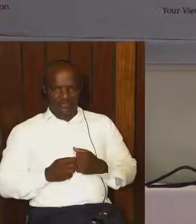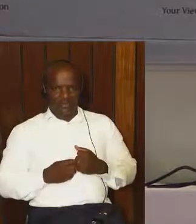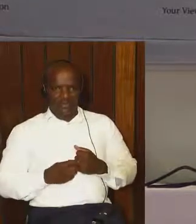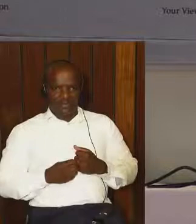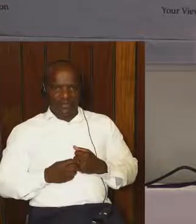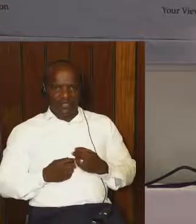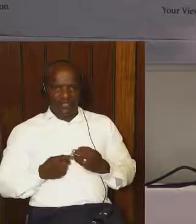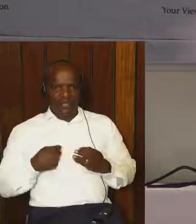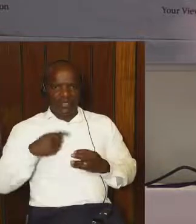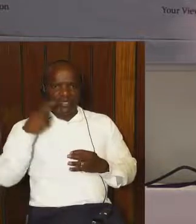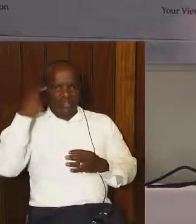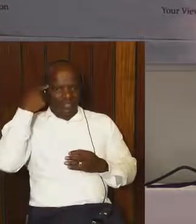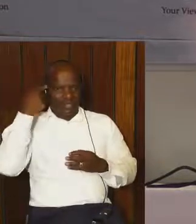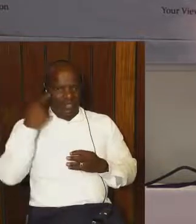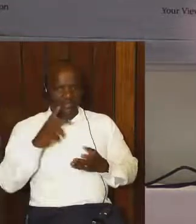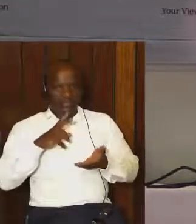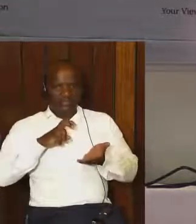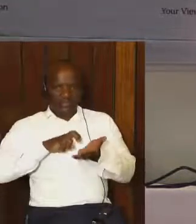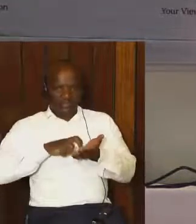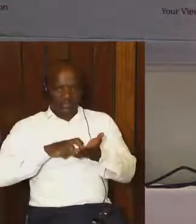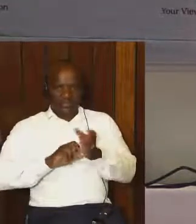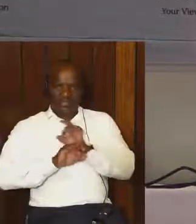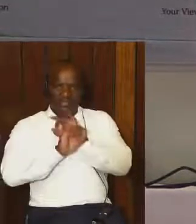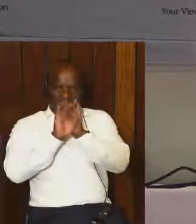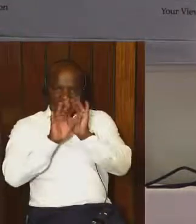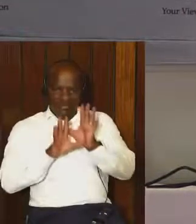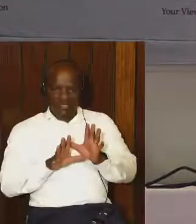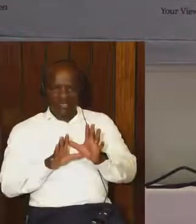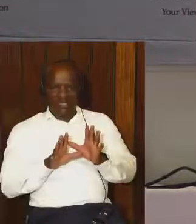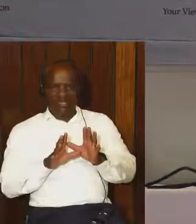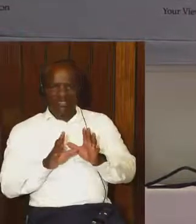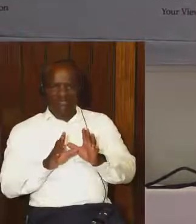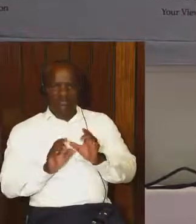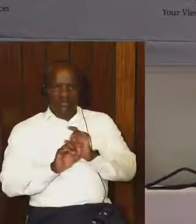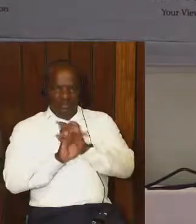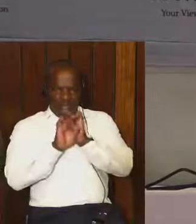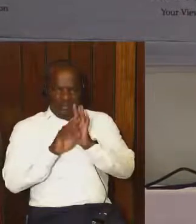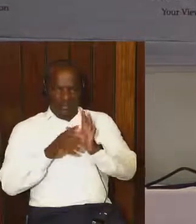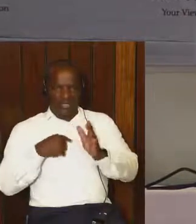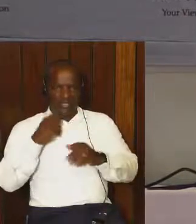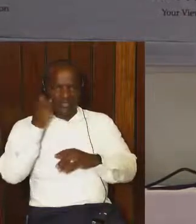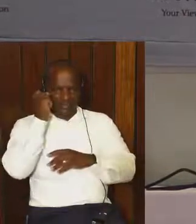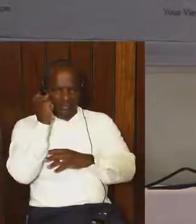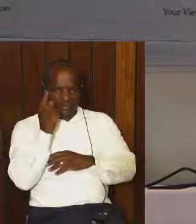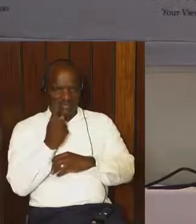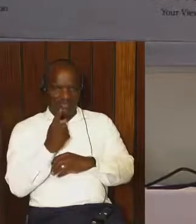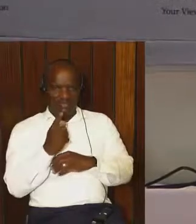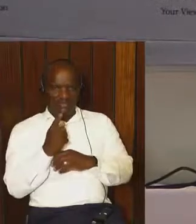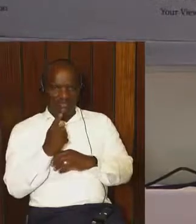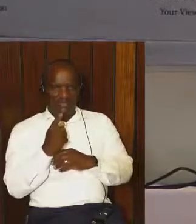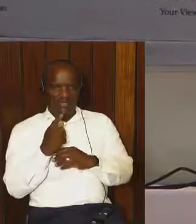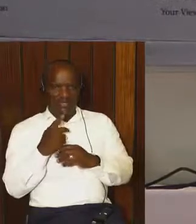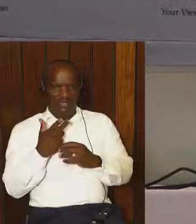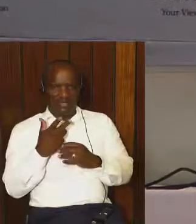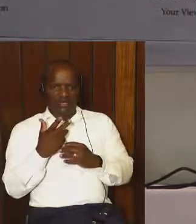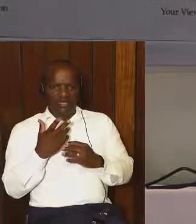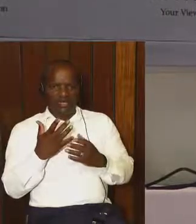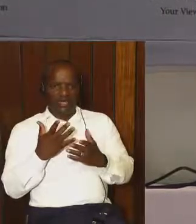I think we do need to get a very clear indication, and we need an understanding as well as to